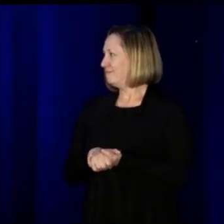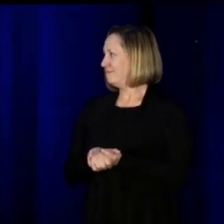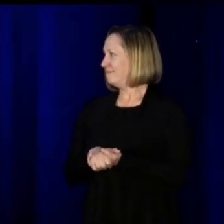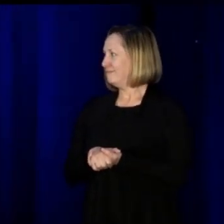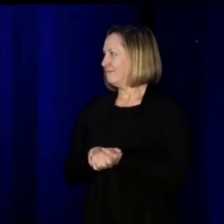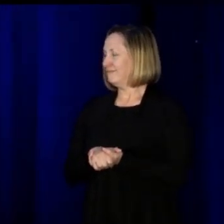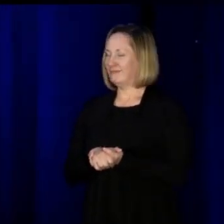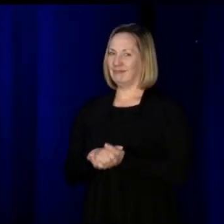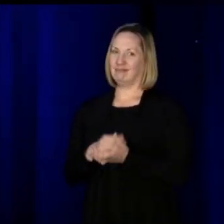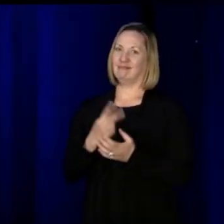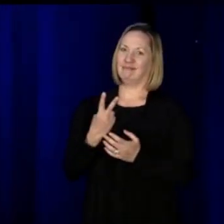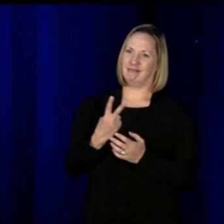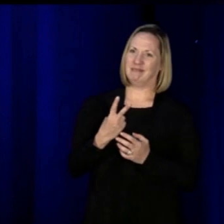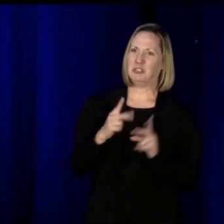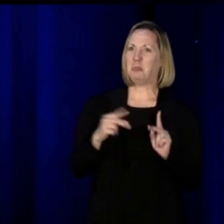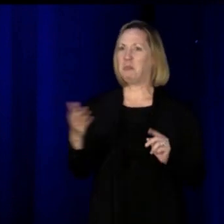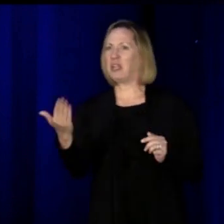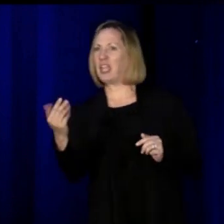Two people. Okay, cool.